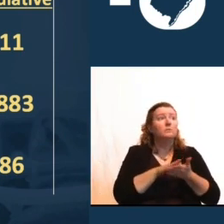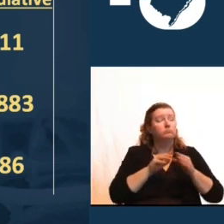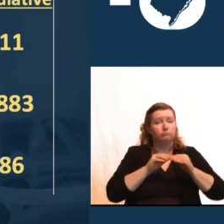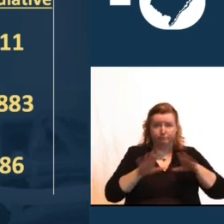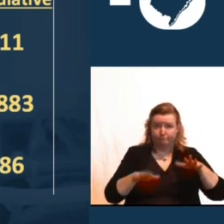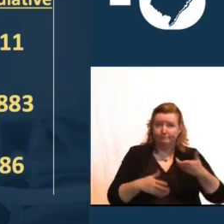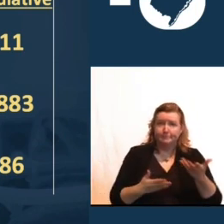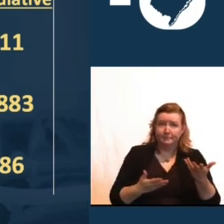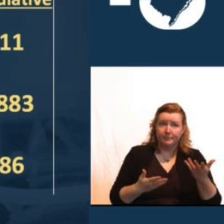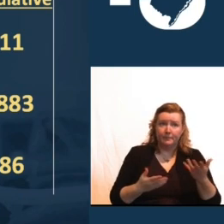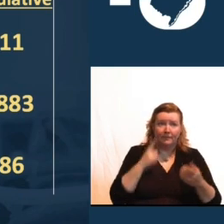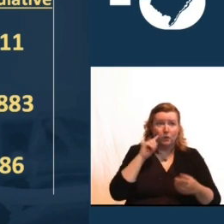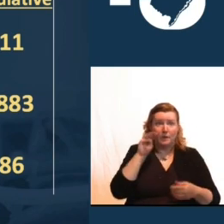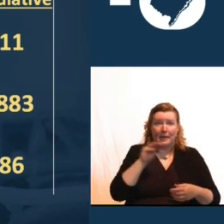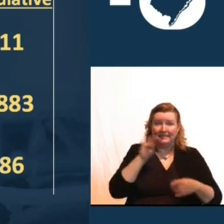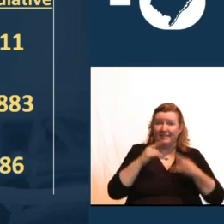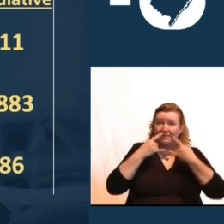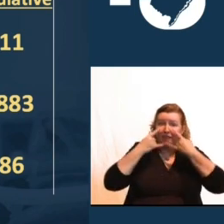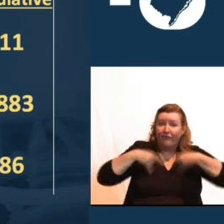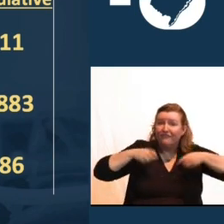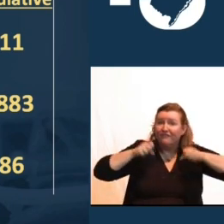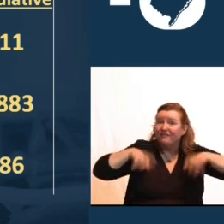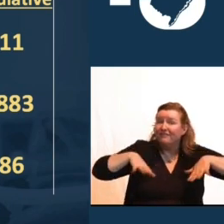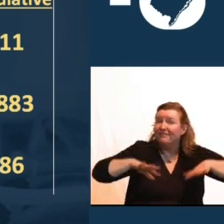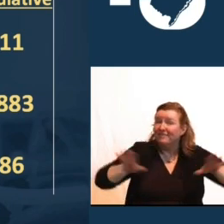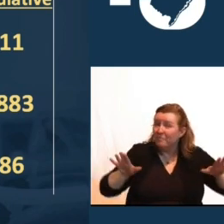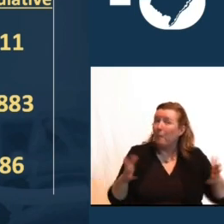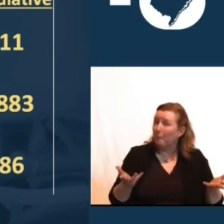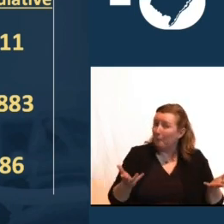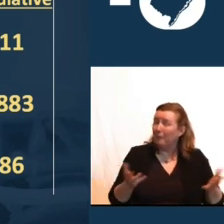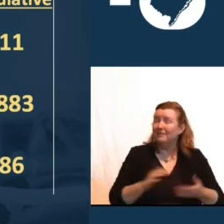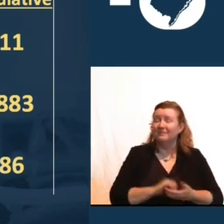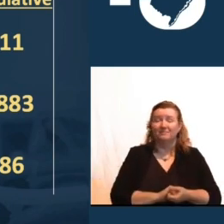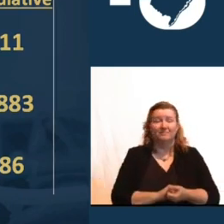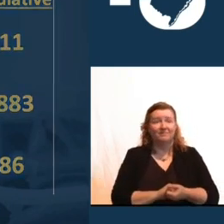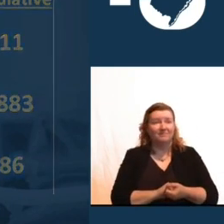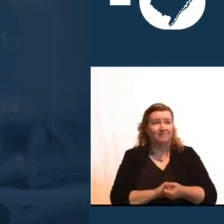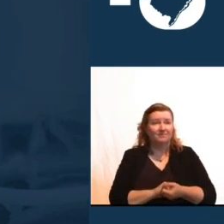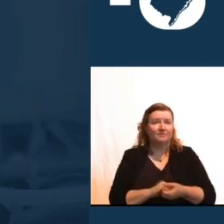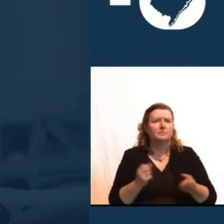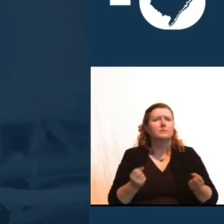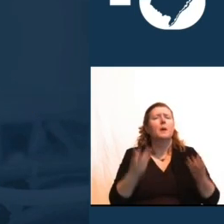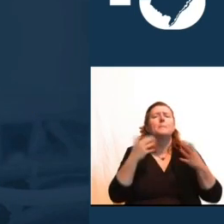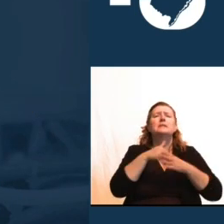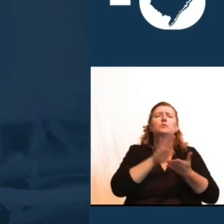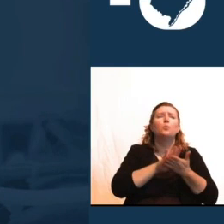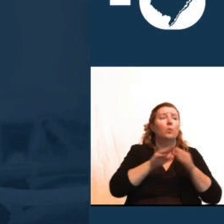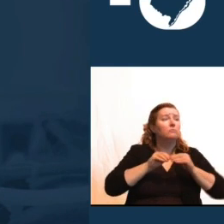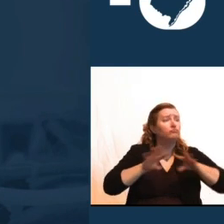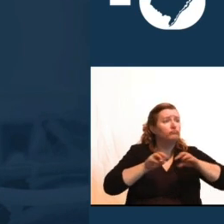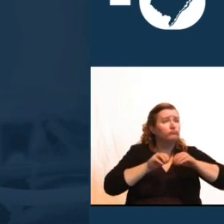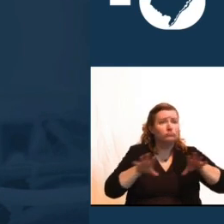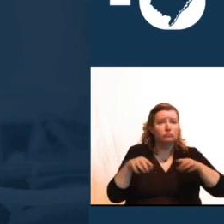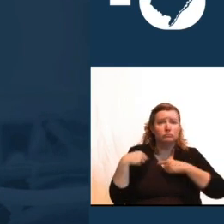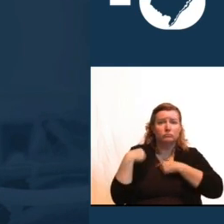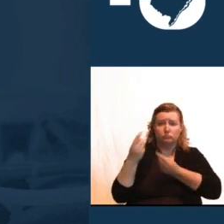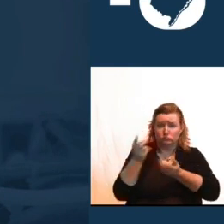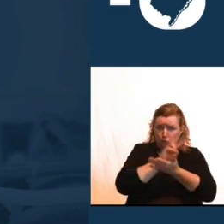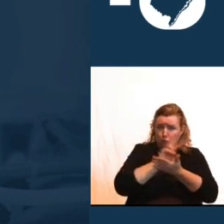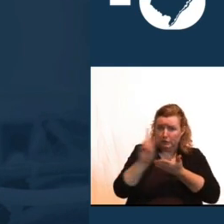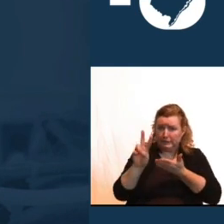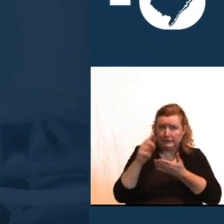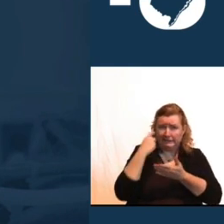of in-school transmission over the past 2 weeks is in a very good place. And the rates of infection overall for students and